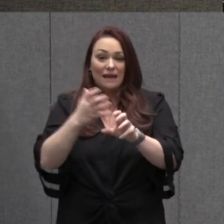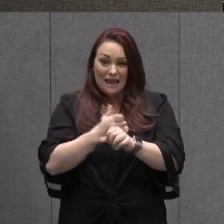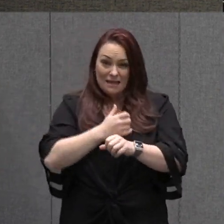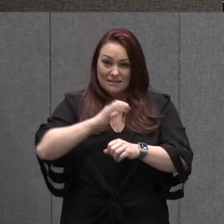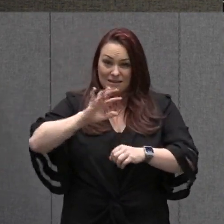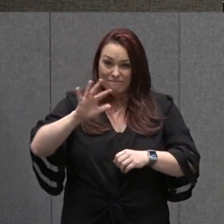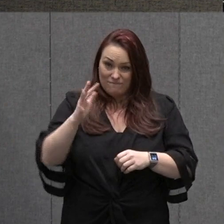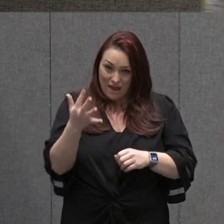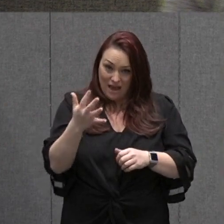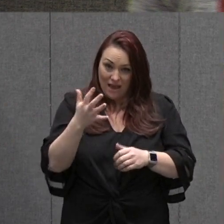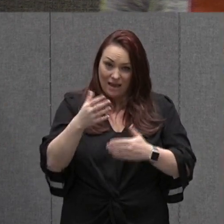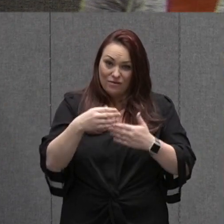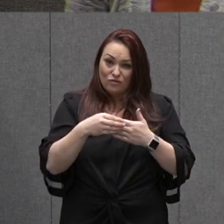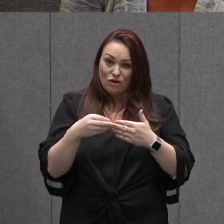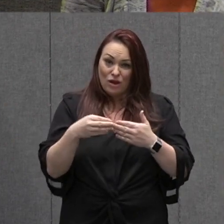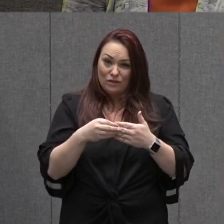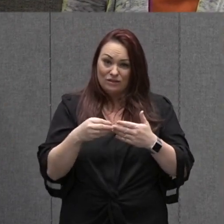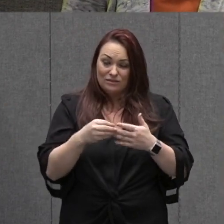gets $5.